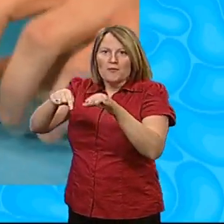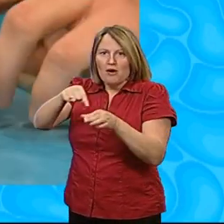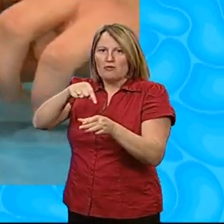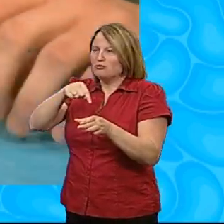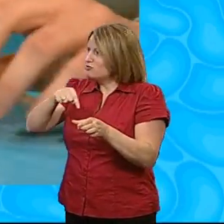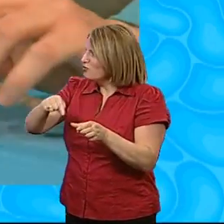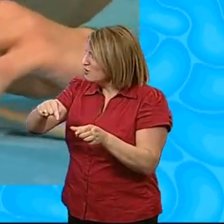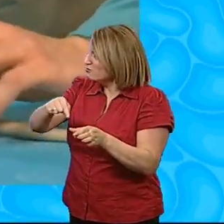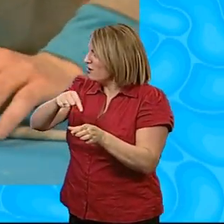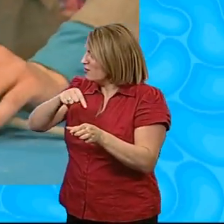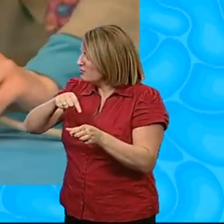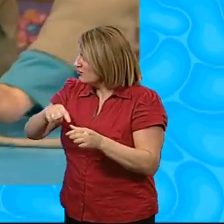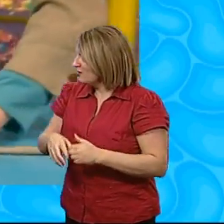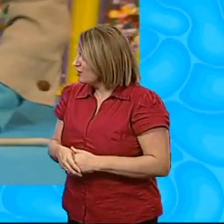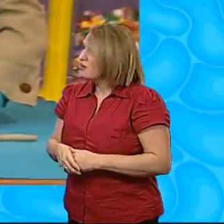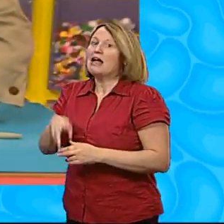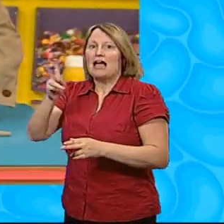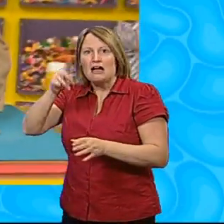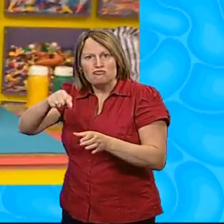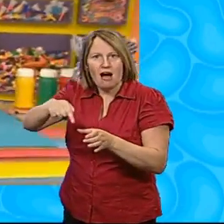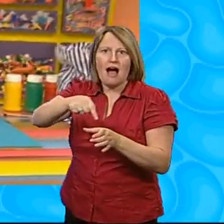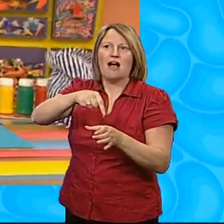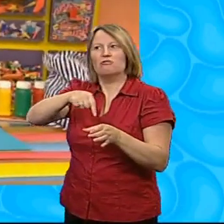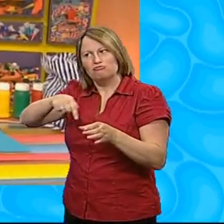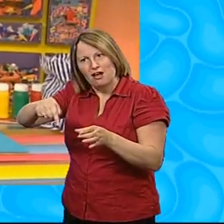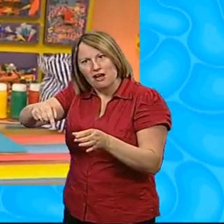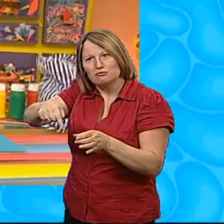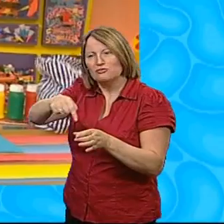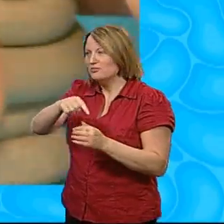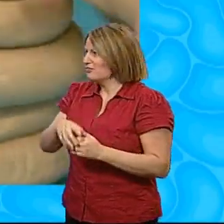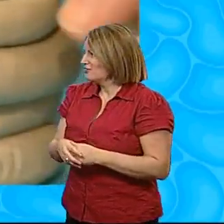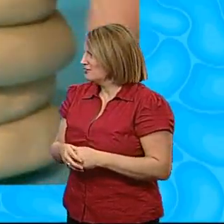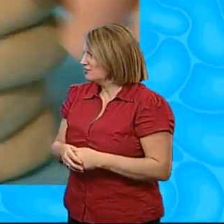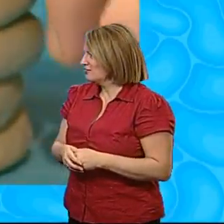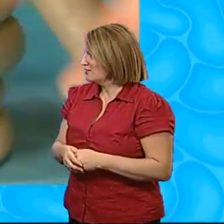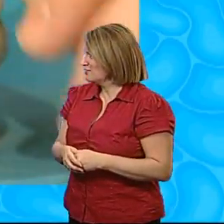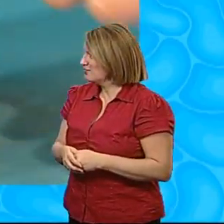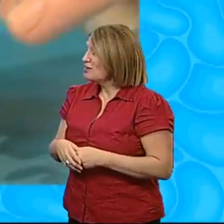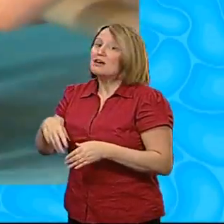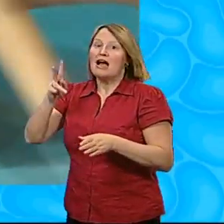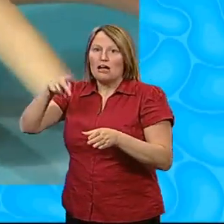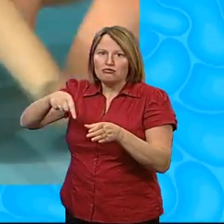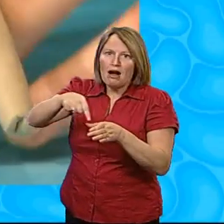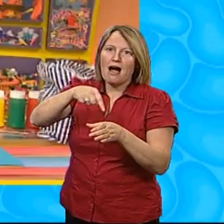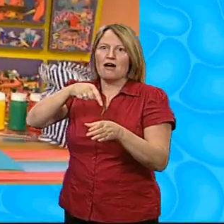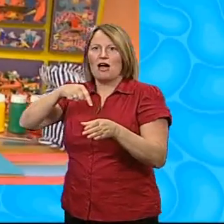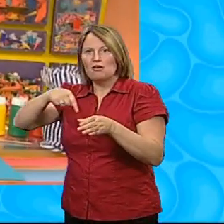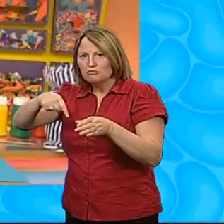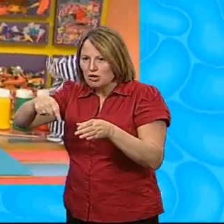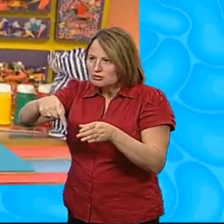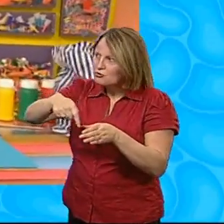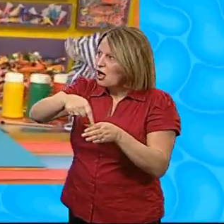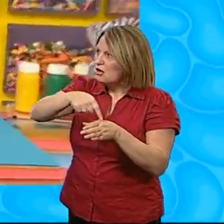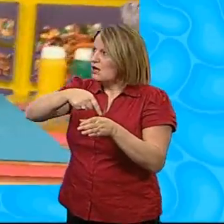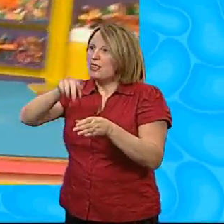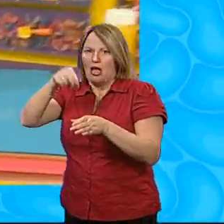around. Here we go, round and round it goes. Here we go. Here we go, and then turn it